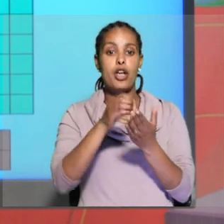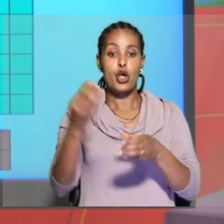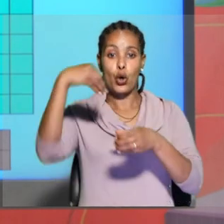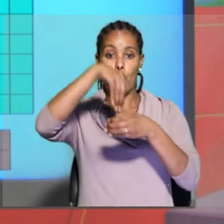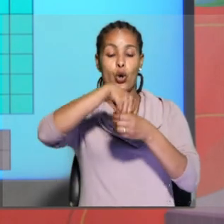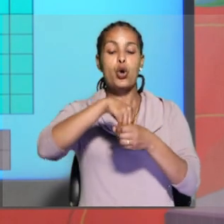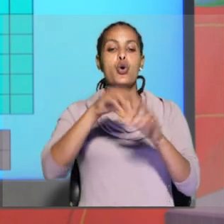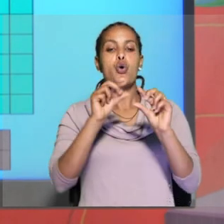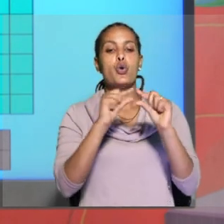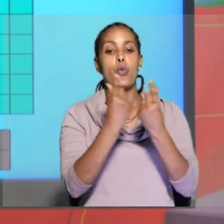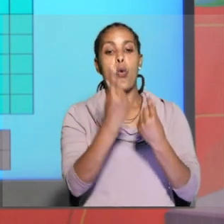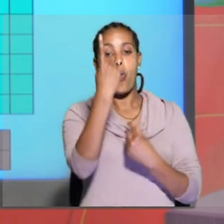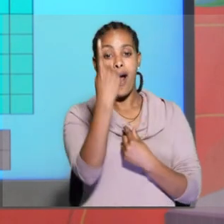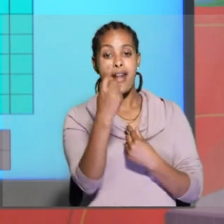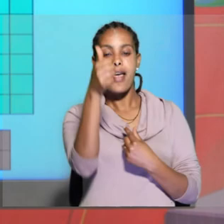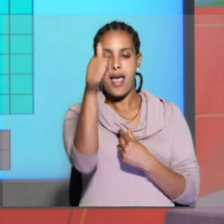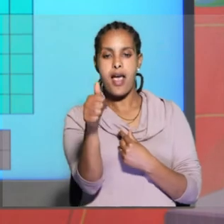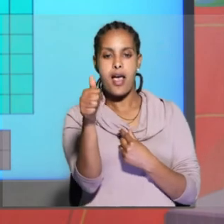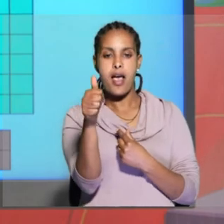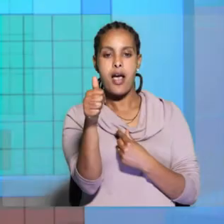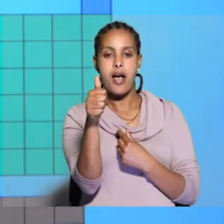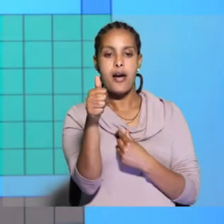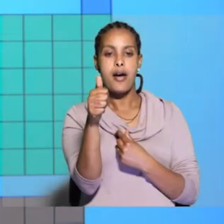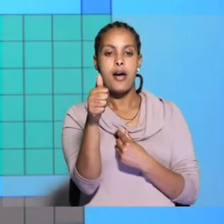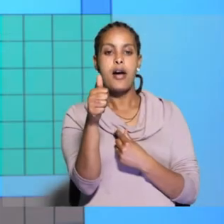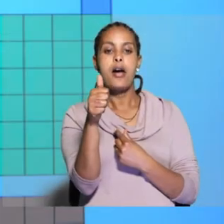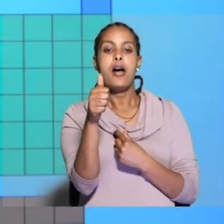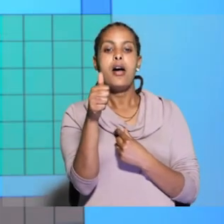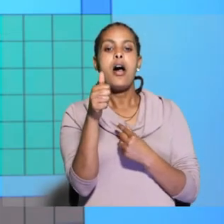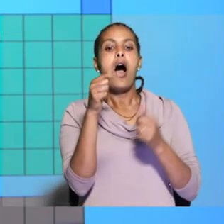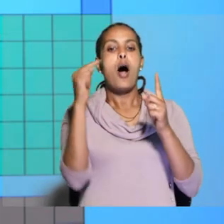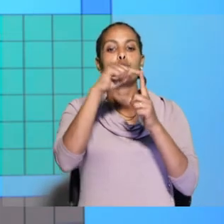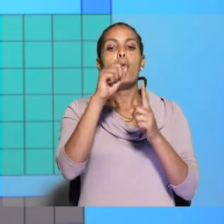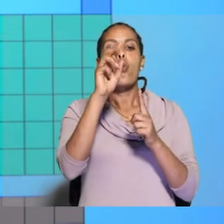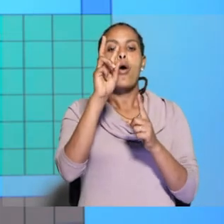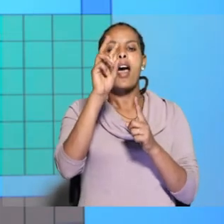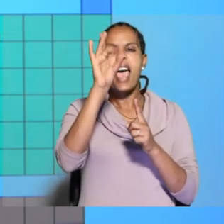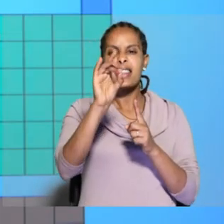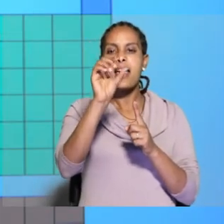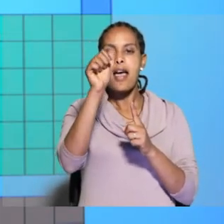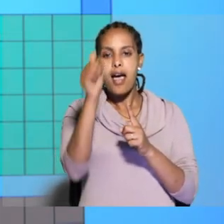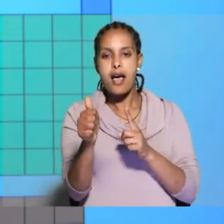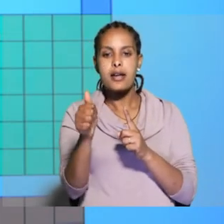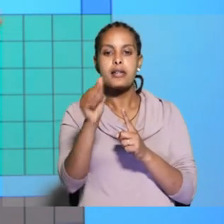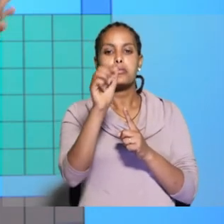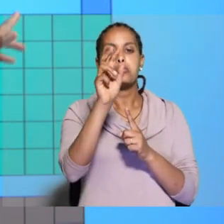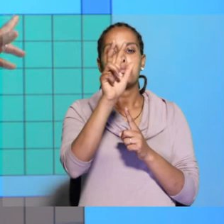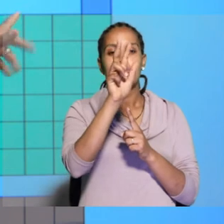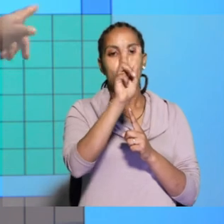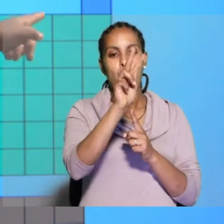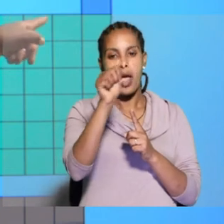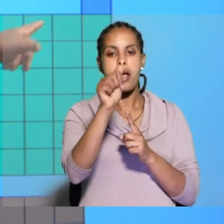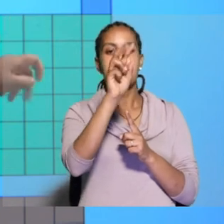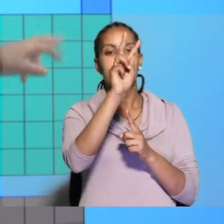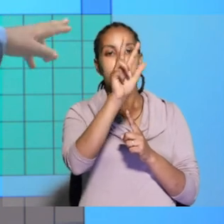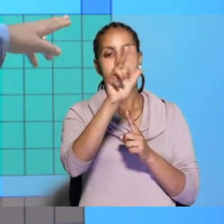Include group 1a, group 1m, up to 8m, 2m, 3m, 4m,